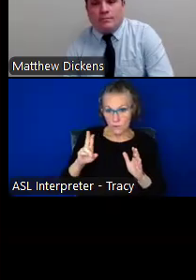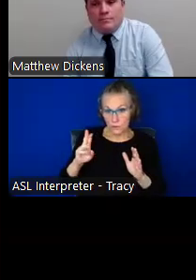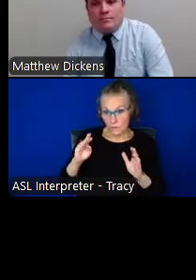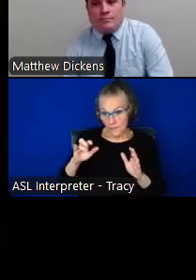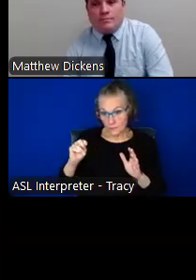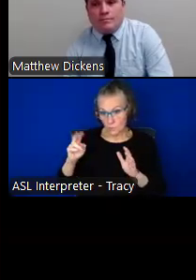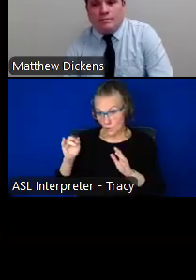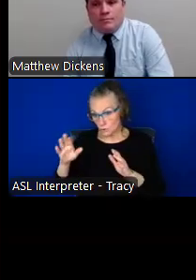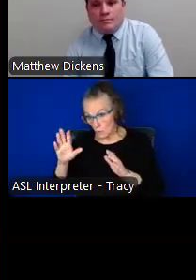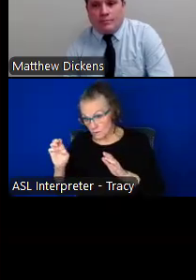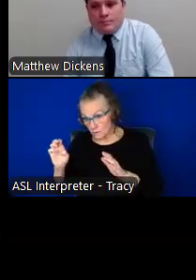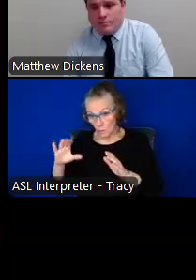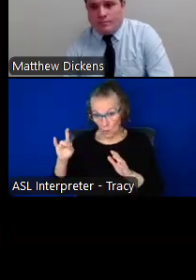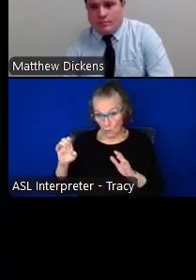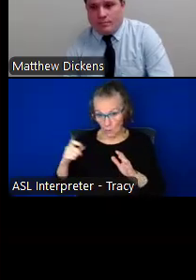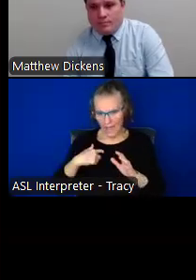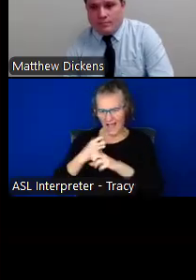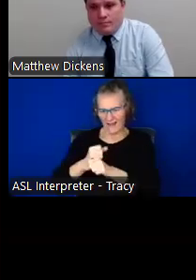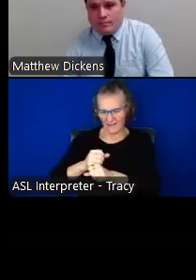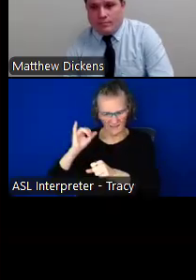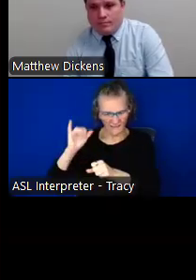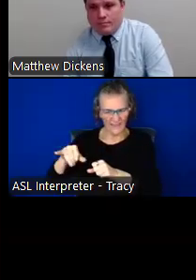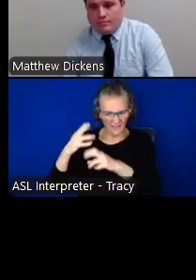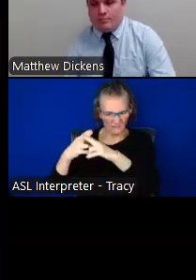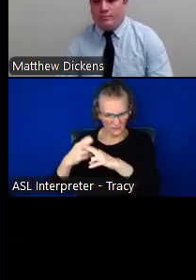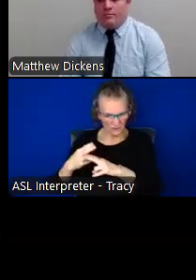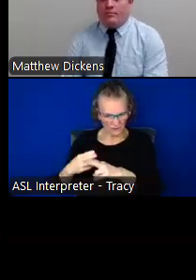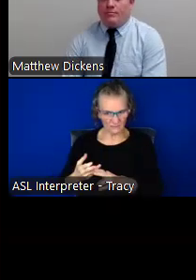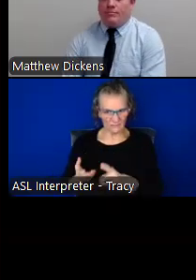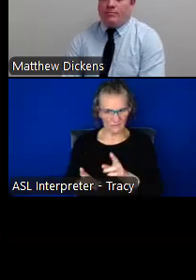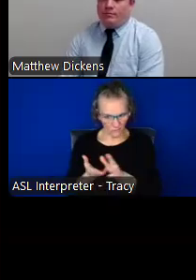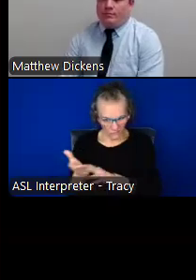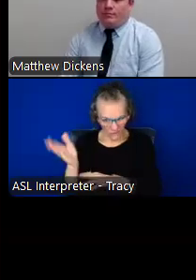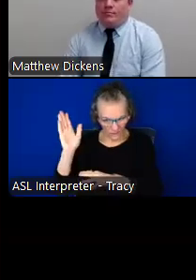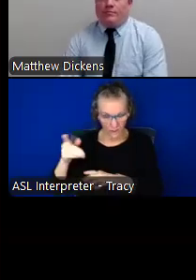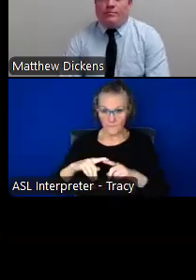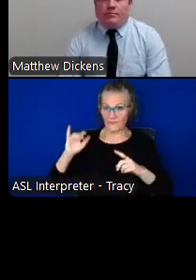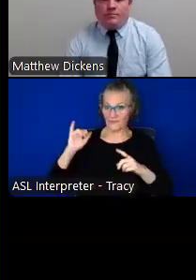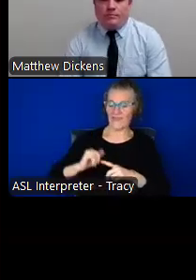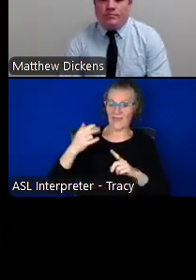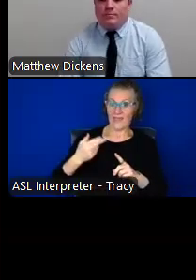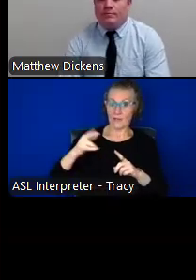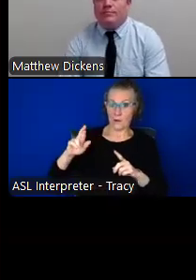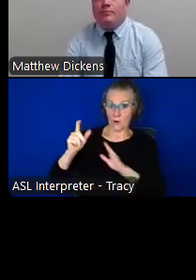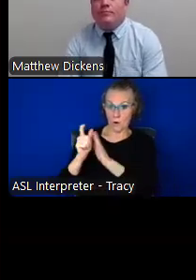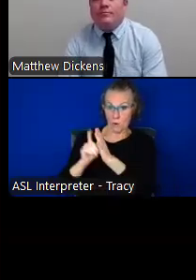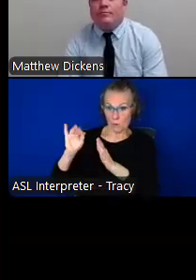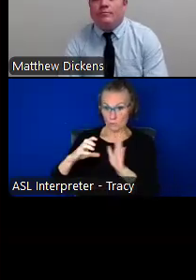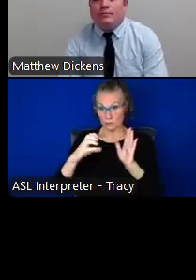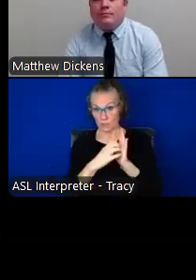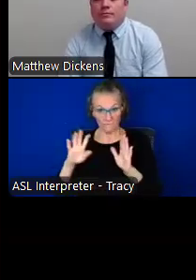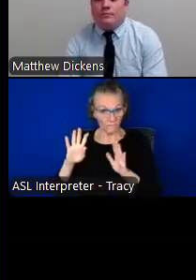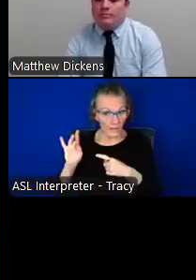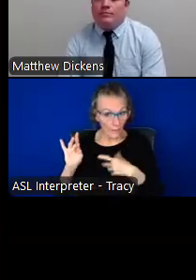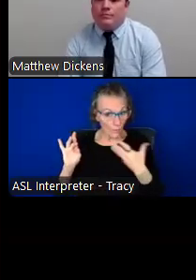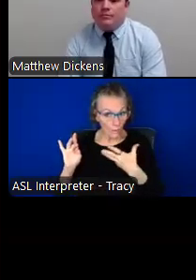code and statutory authority throughout the presentation. But what the Human Resource Code, Chapter 48, does is